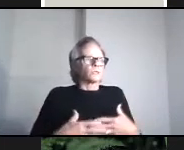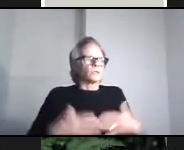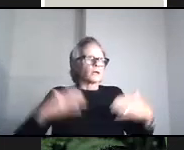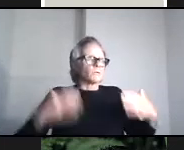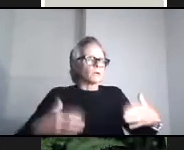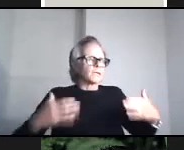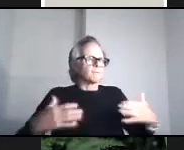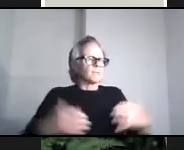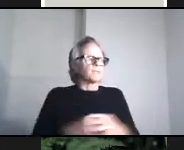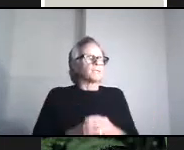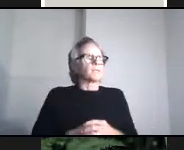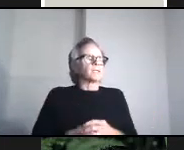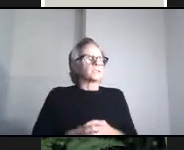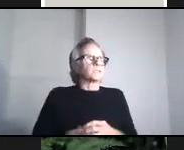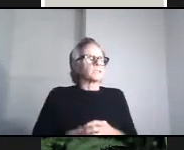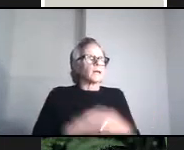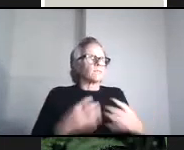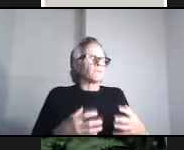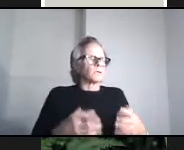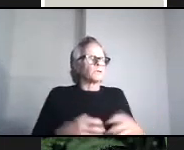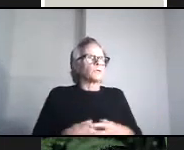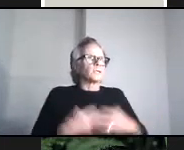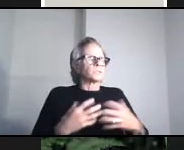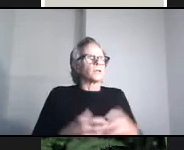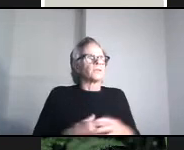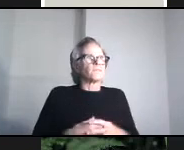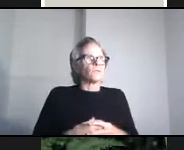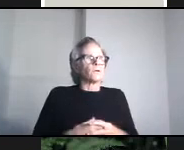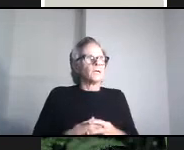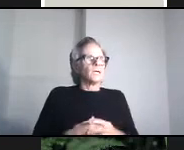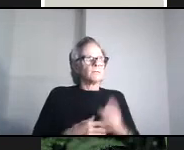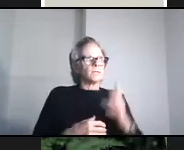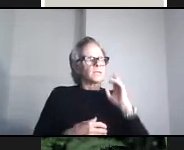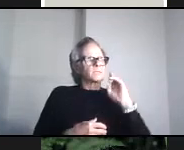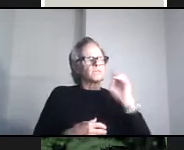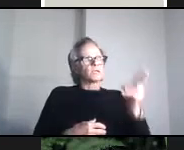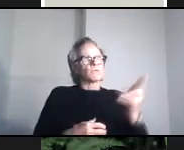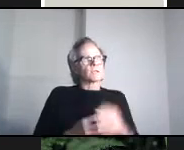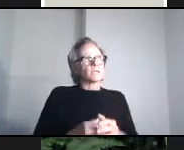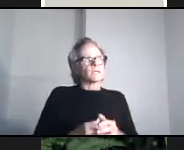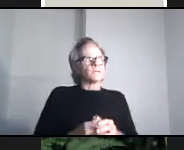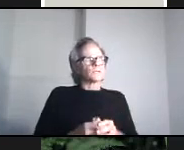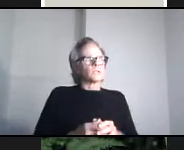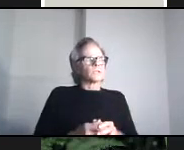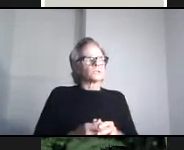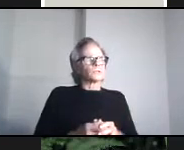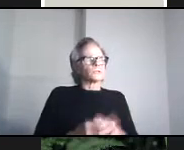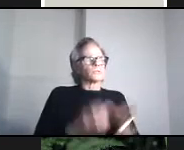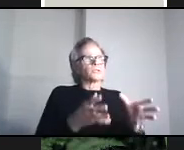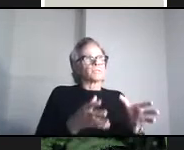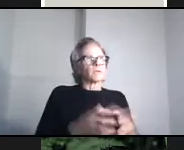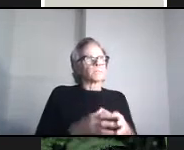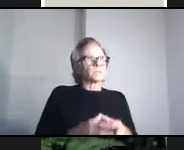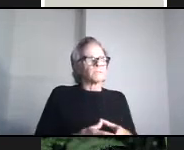youngest children. You kind of want to keep them in a place because a lot of what they're doing is on the floor. But it connects very directly and visually to